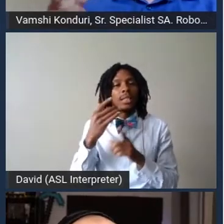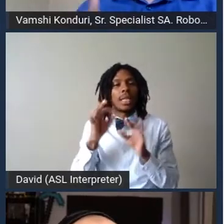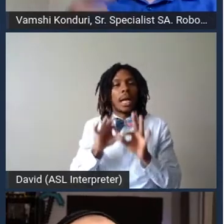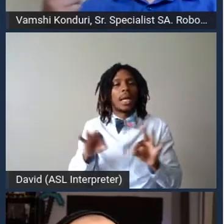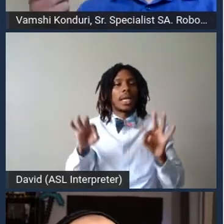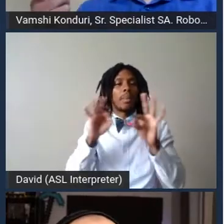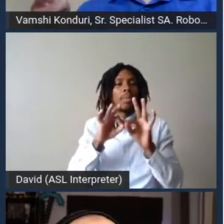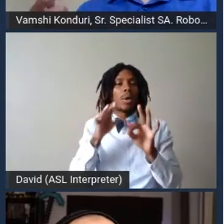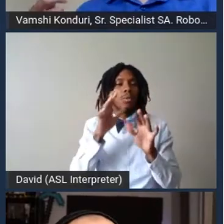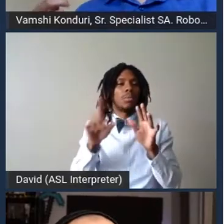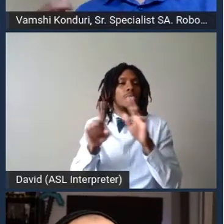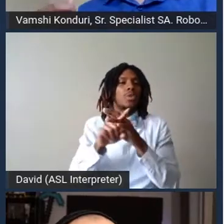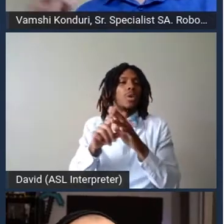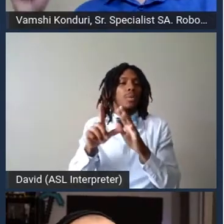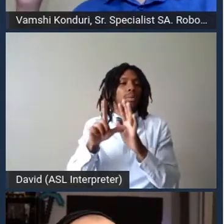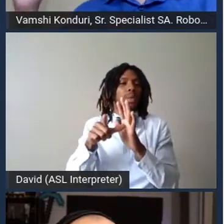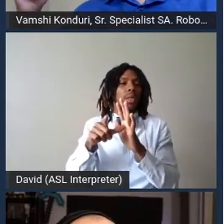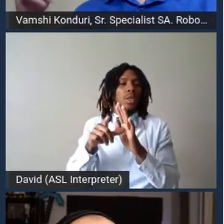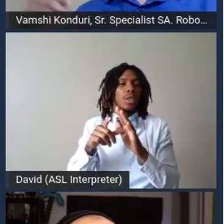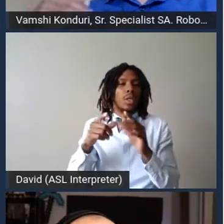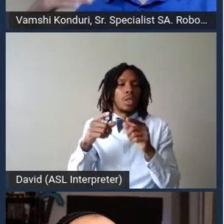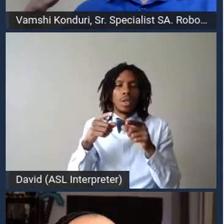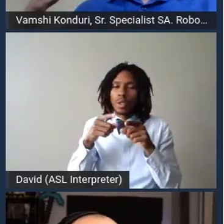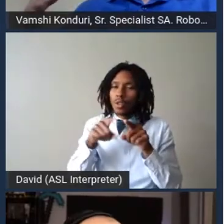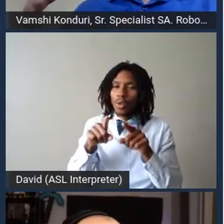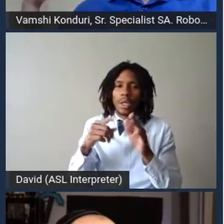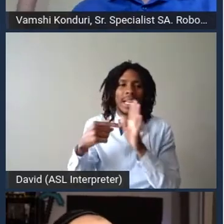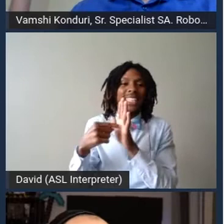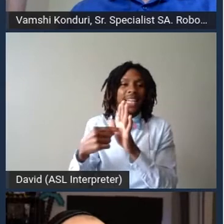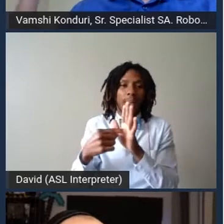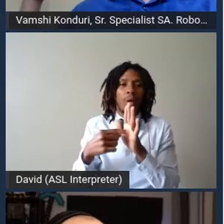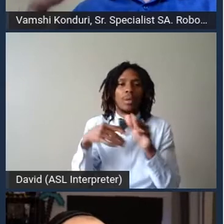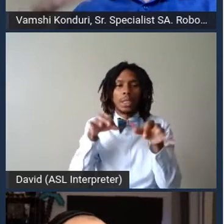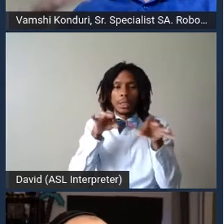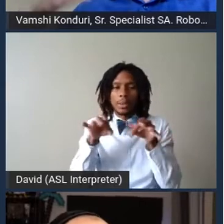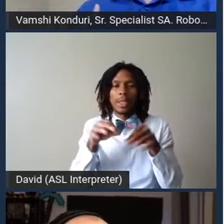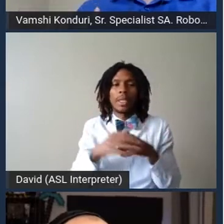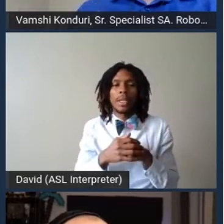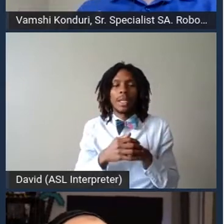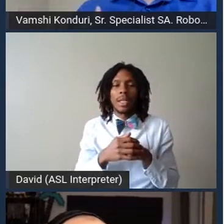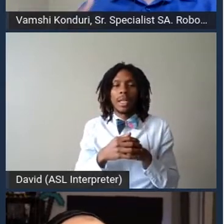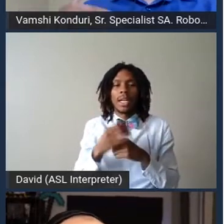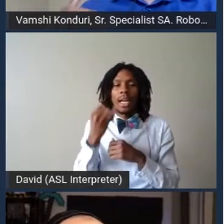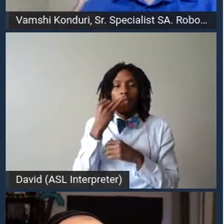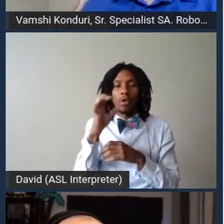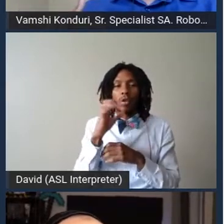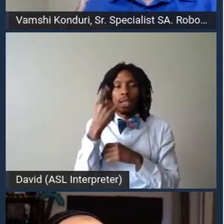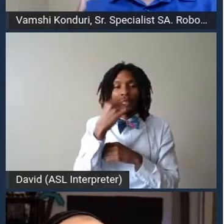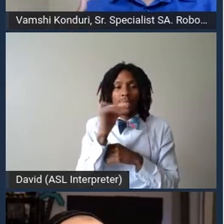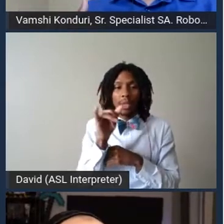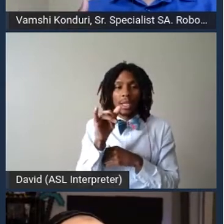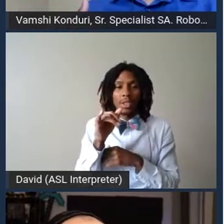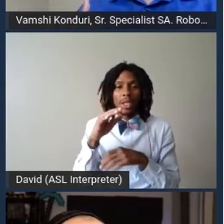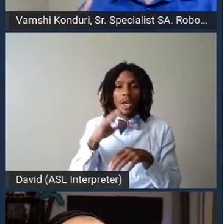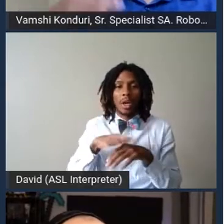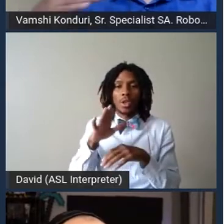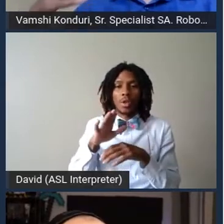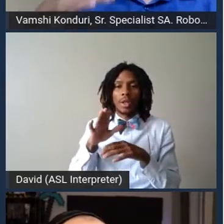up later during our conversation and the demo. Okay. If you are doing this simulation on your developer